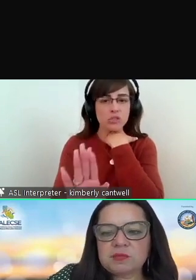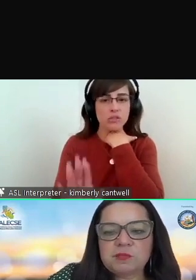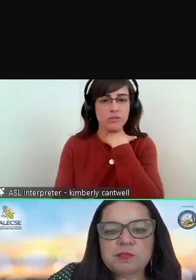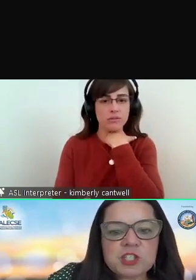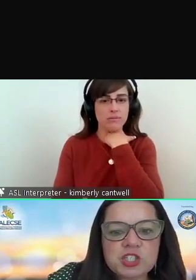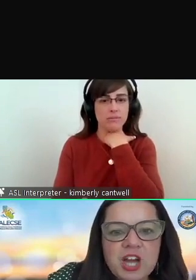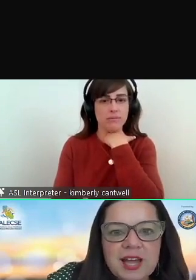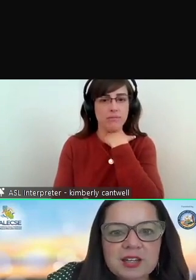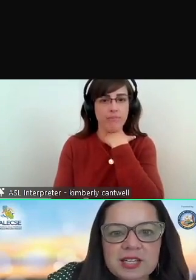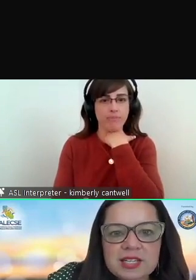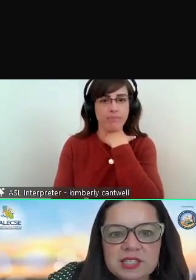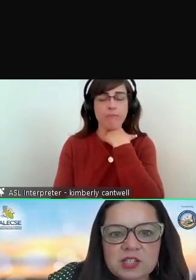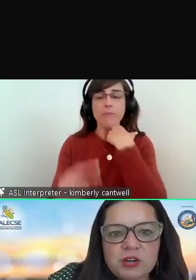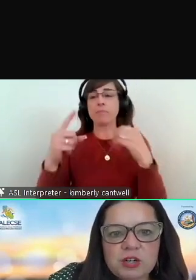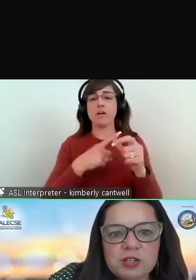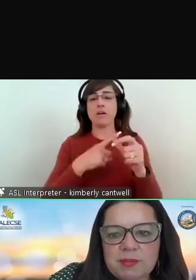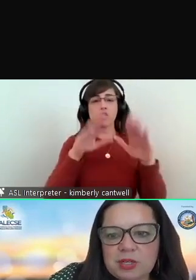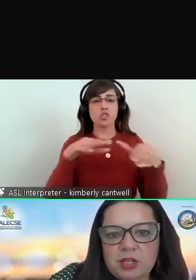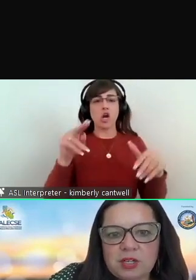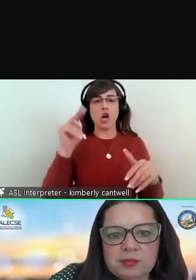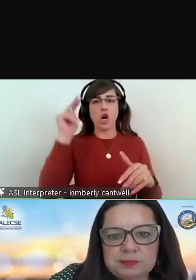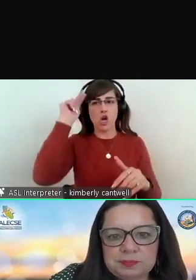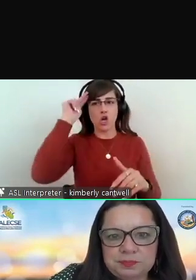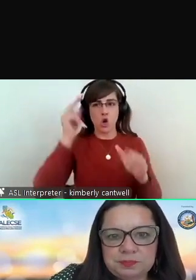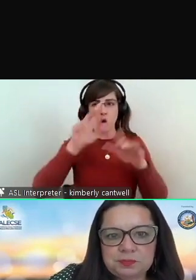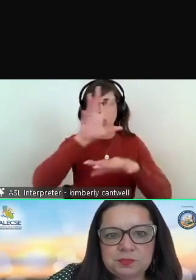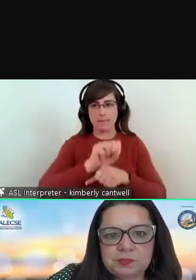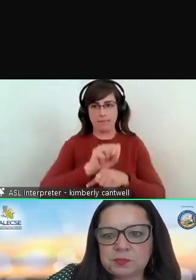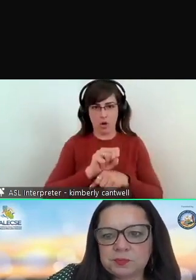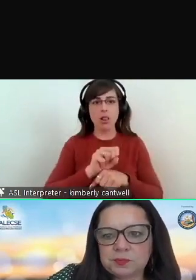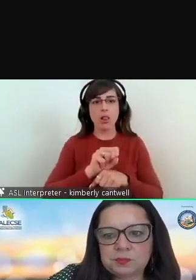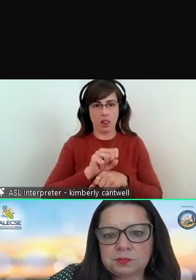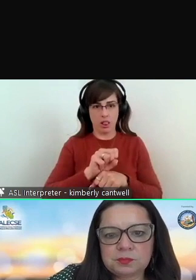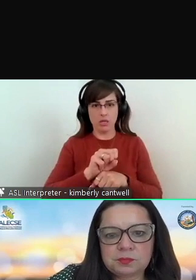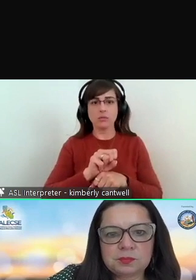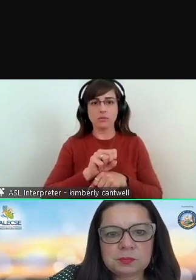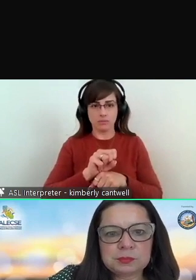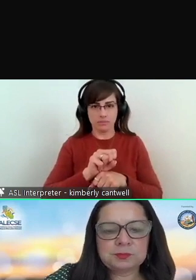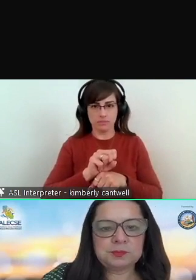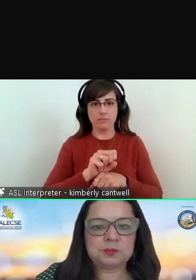The first child is neurotypical.